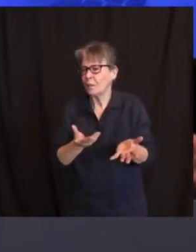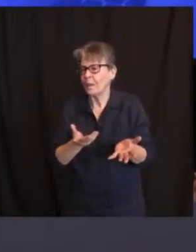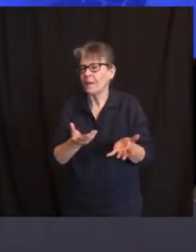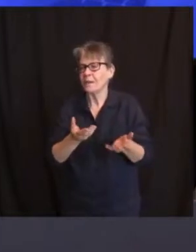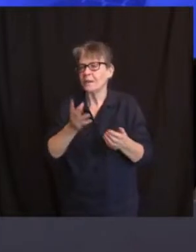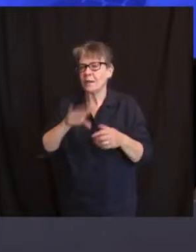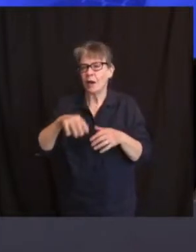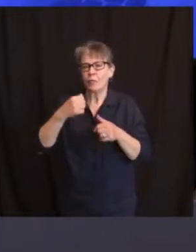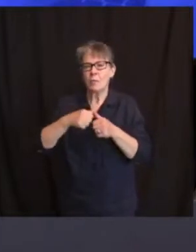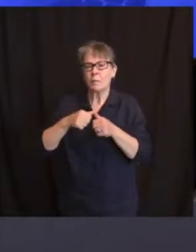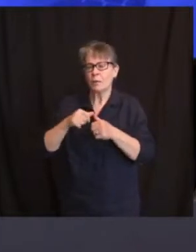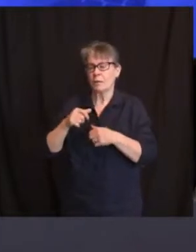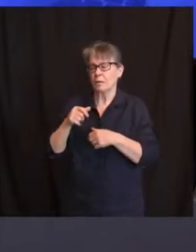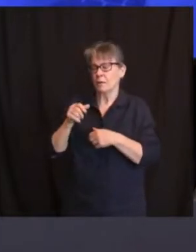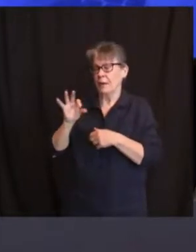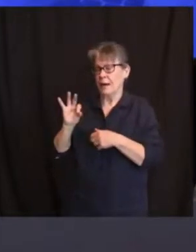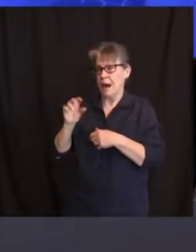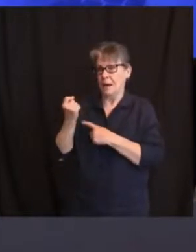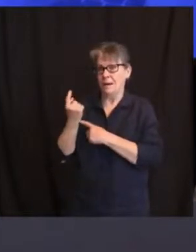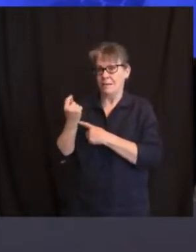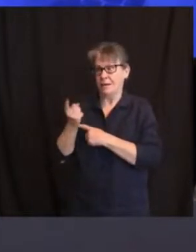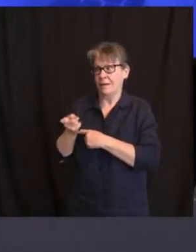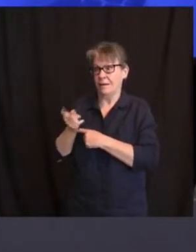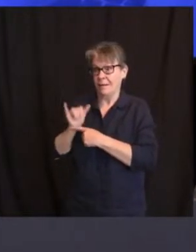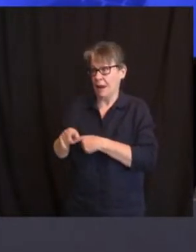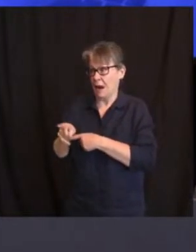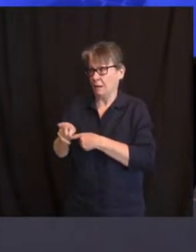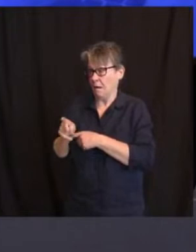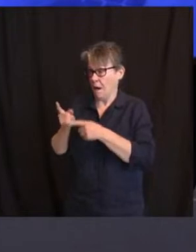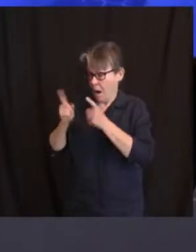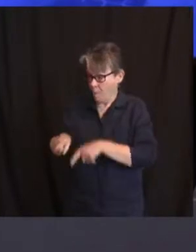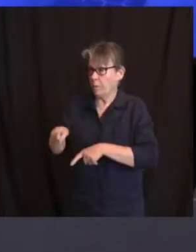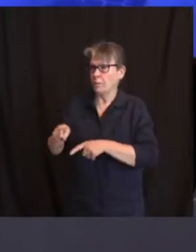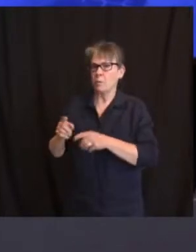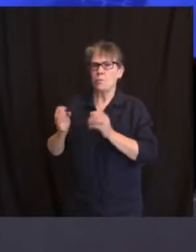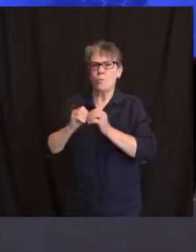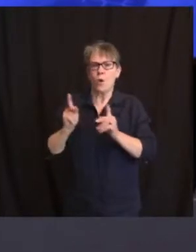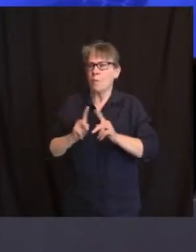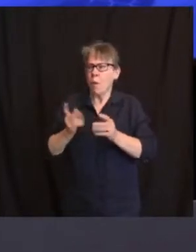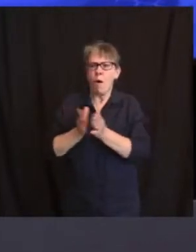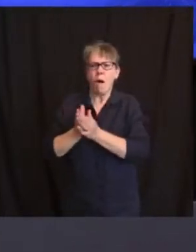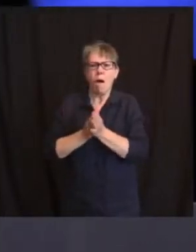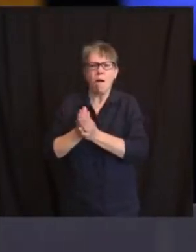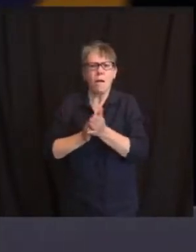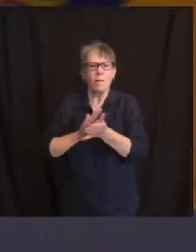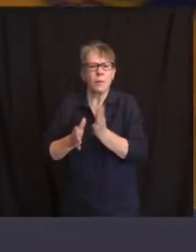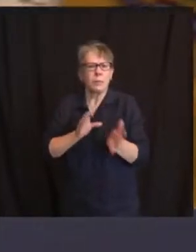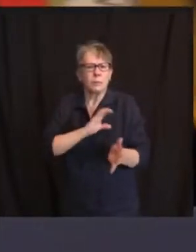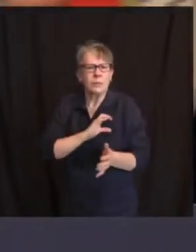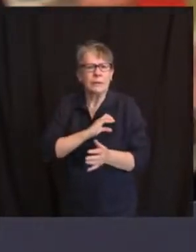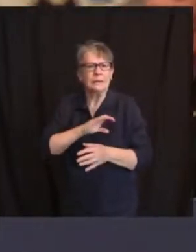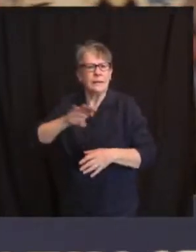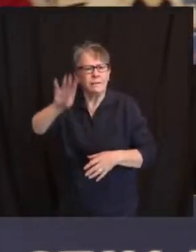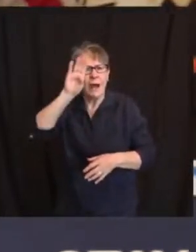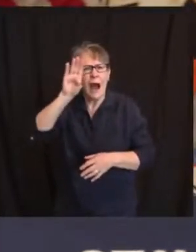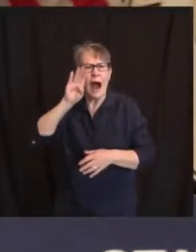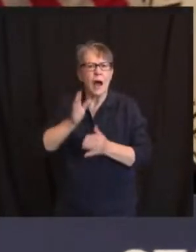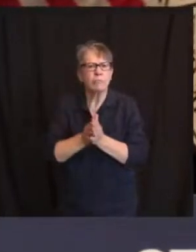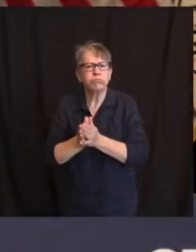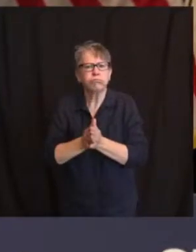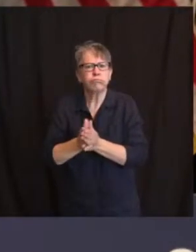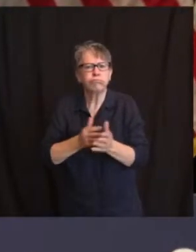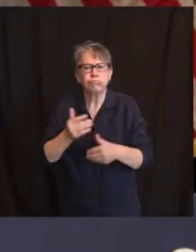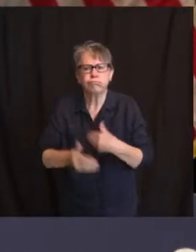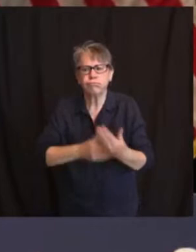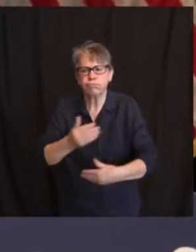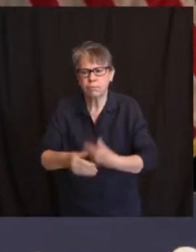on the other side of this pandemic, that we see a spike in recruiting and not a dropping off. I'm a big national service guy, and I